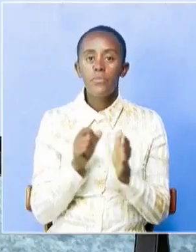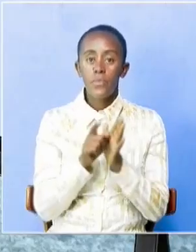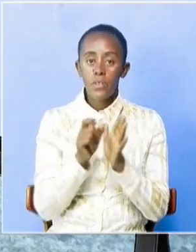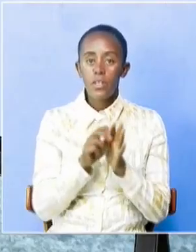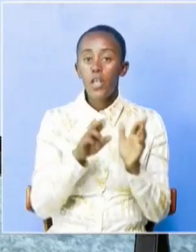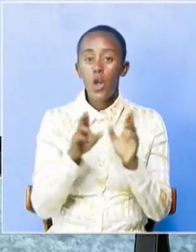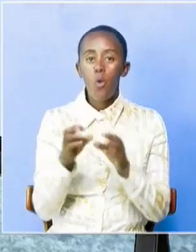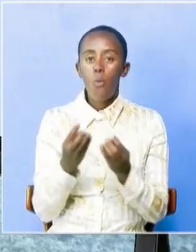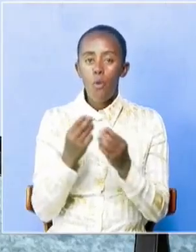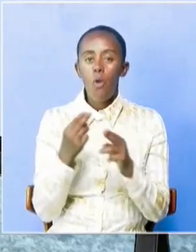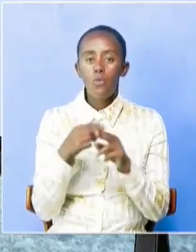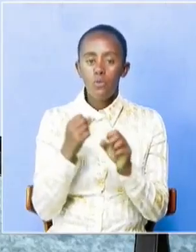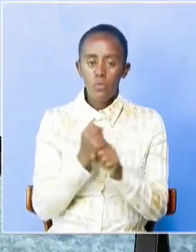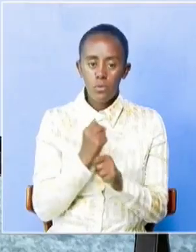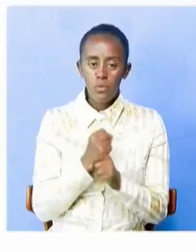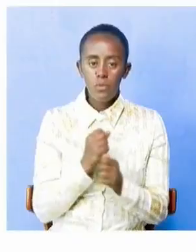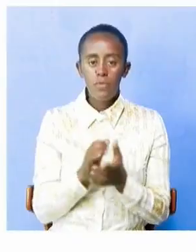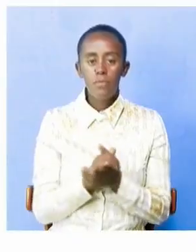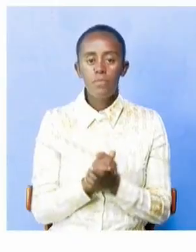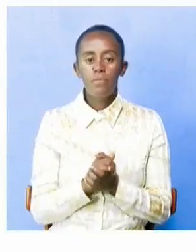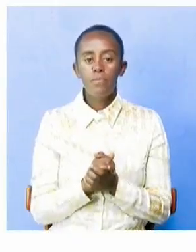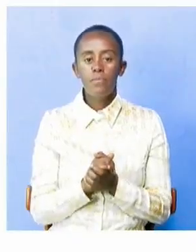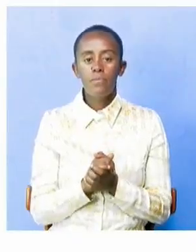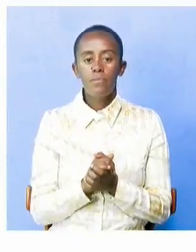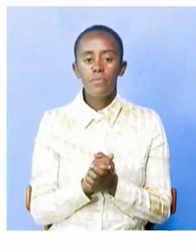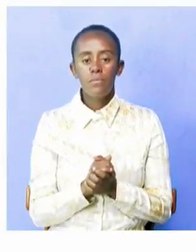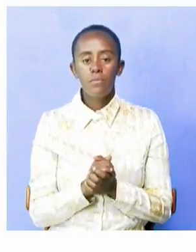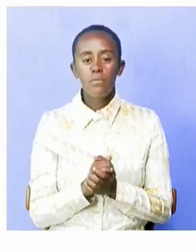regular plural nouns. Example.